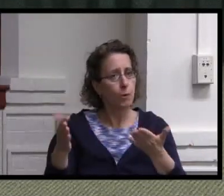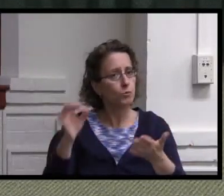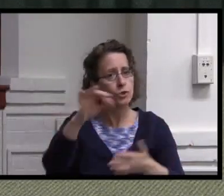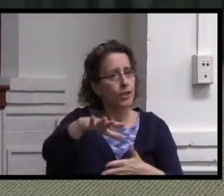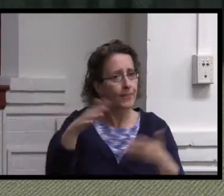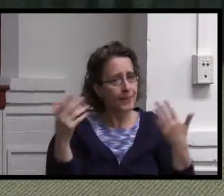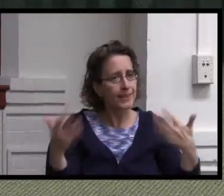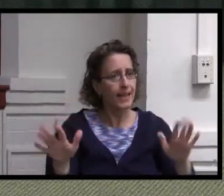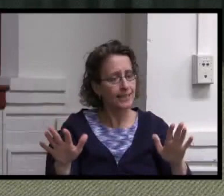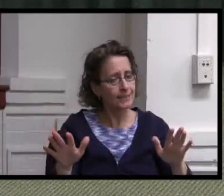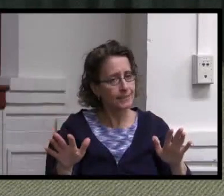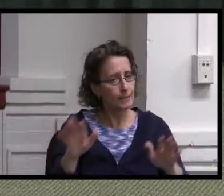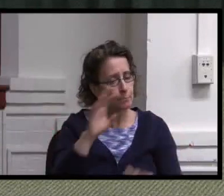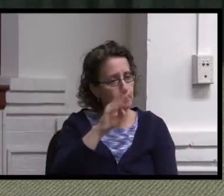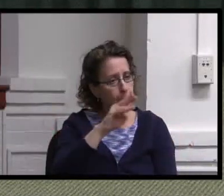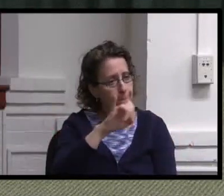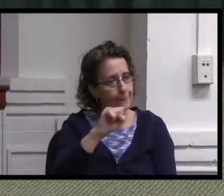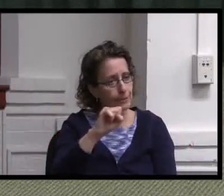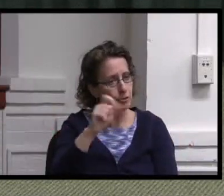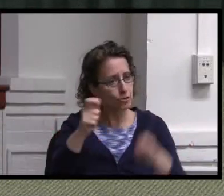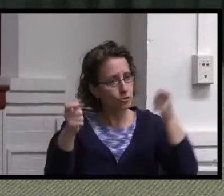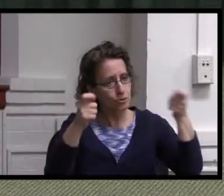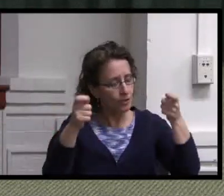table, Ms. Chair. Yes.